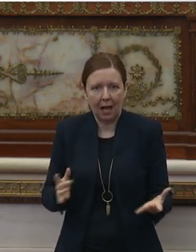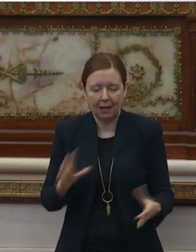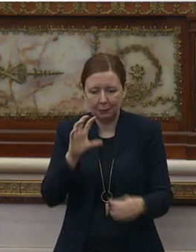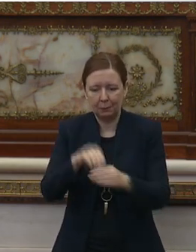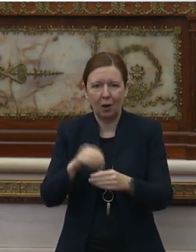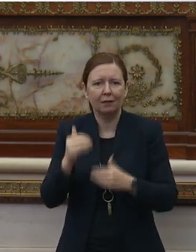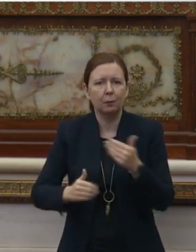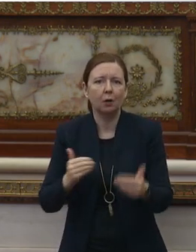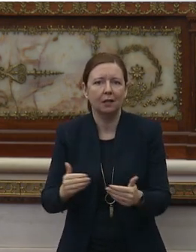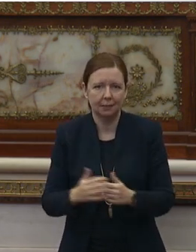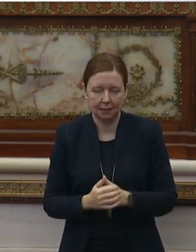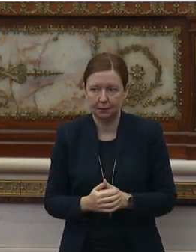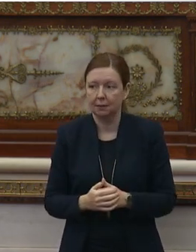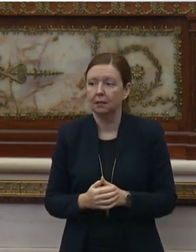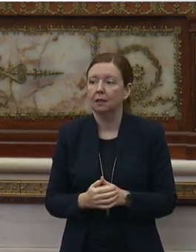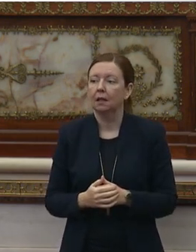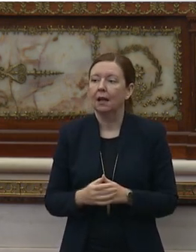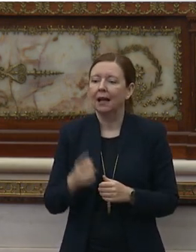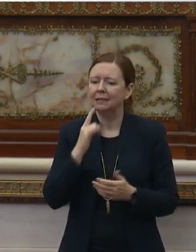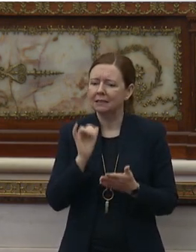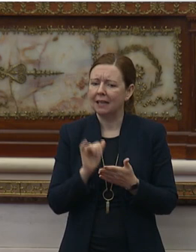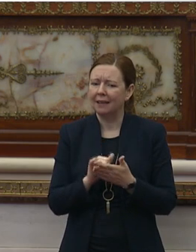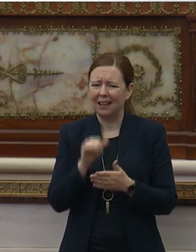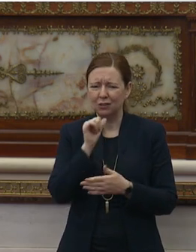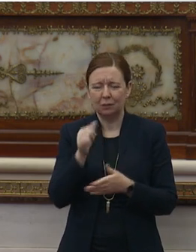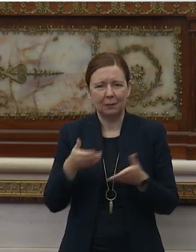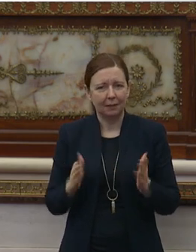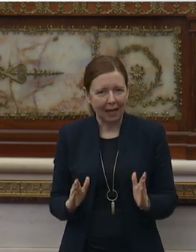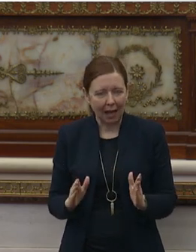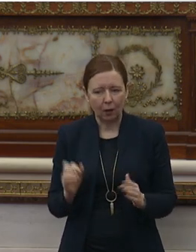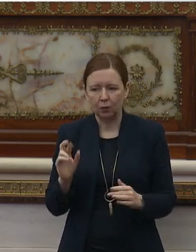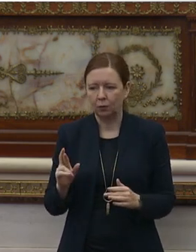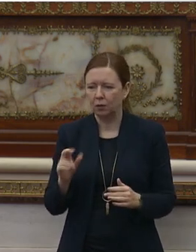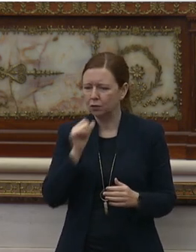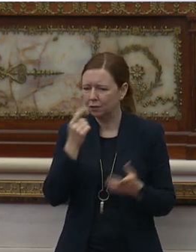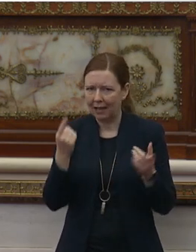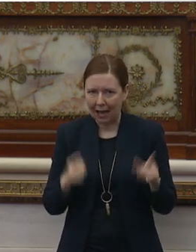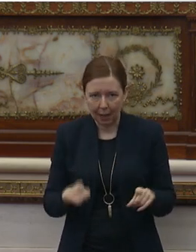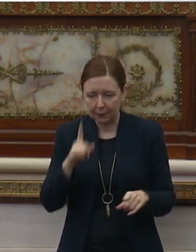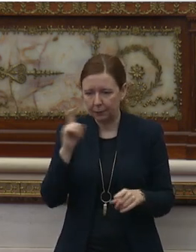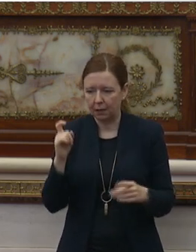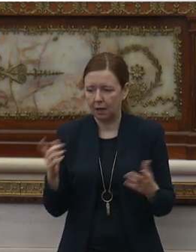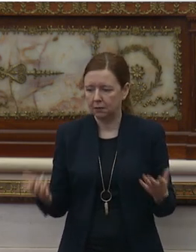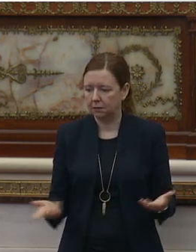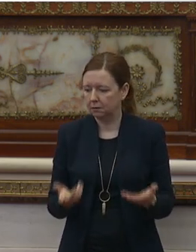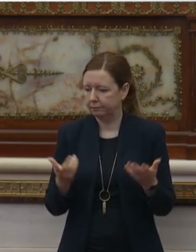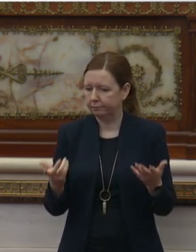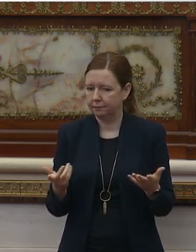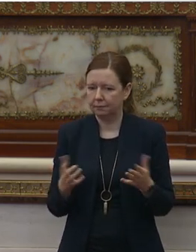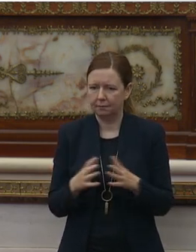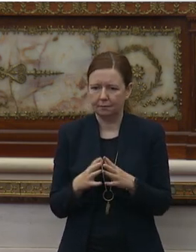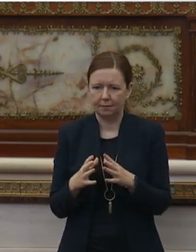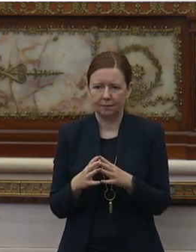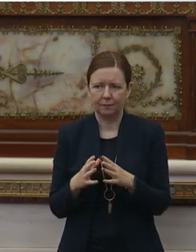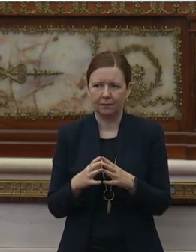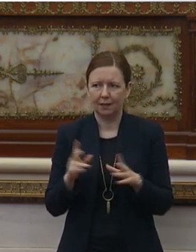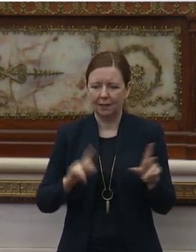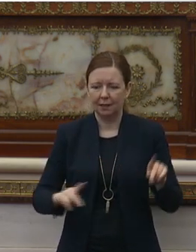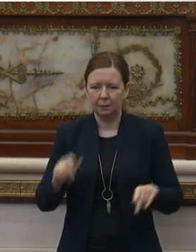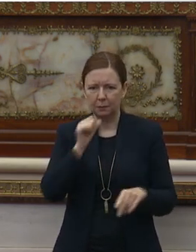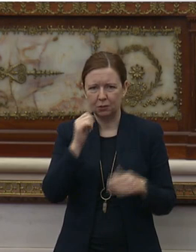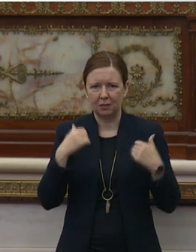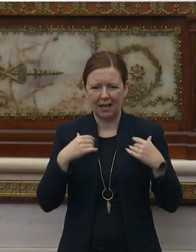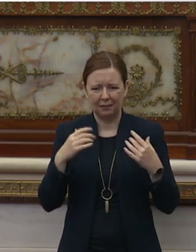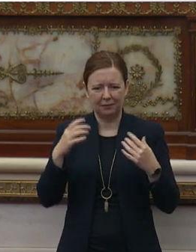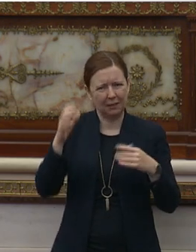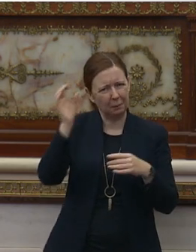part of the process. And to say that that shouldn't be allowed or shouldn't be done because the people shouldn't have a